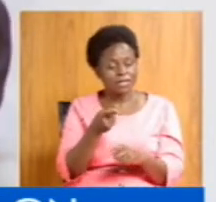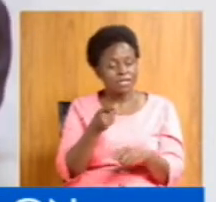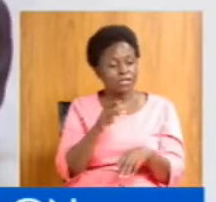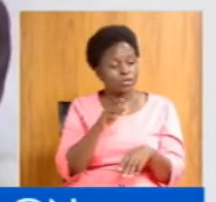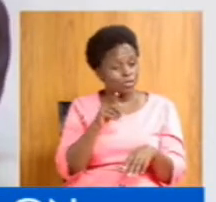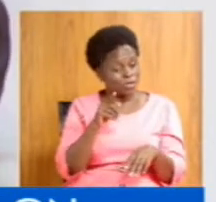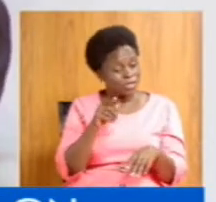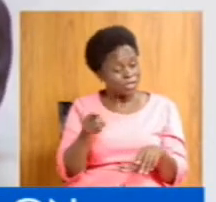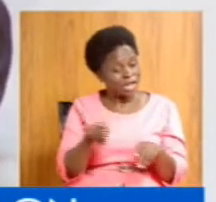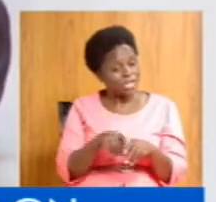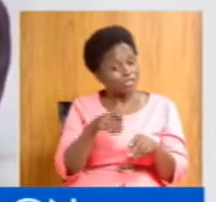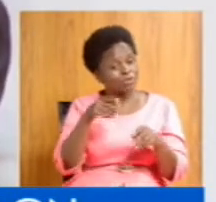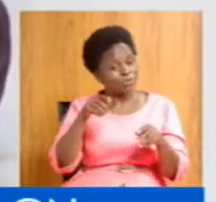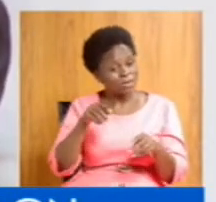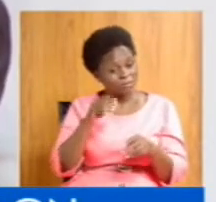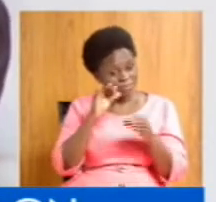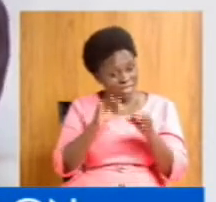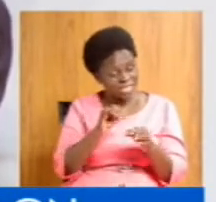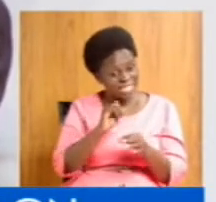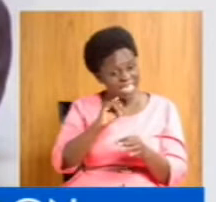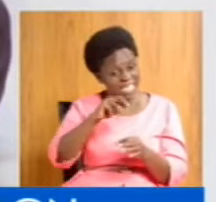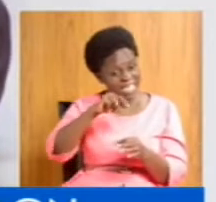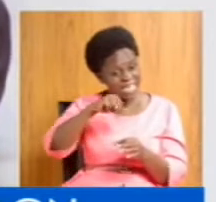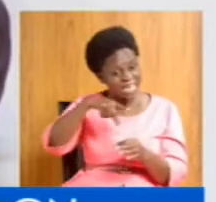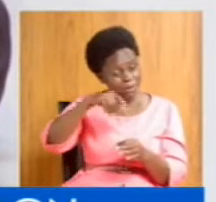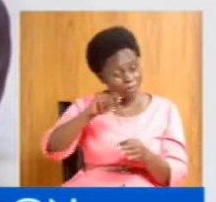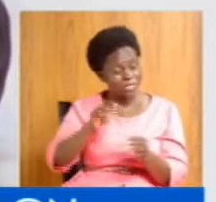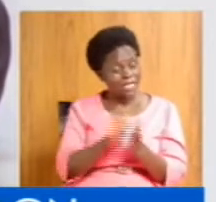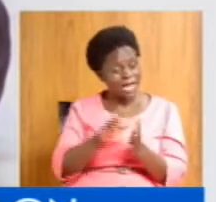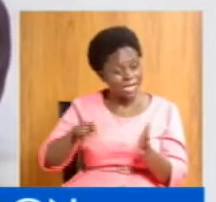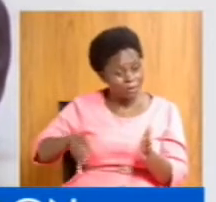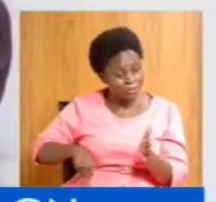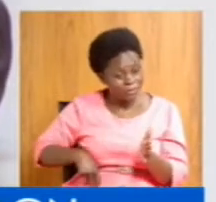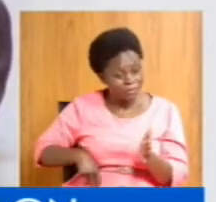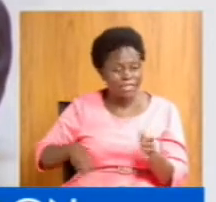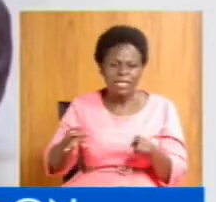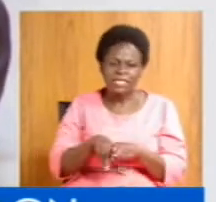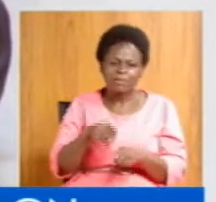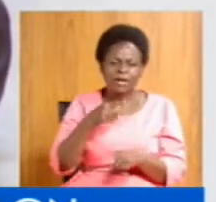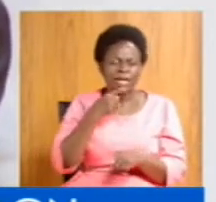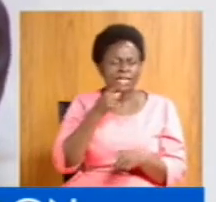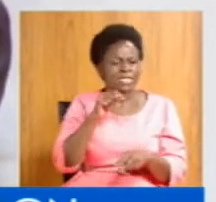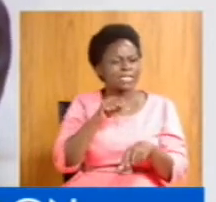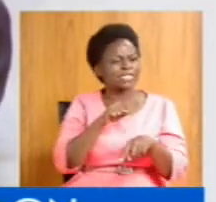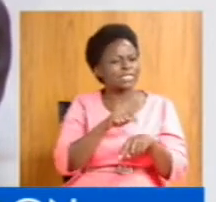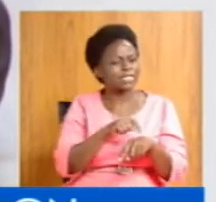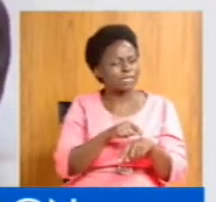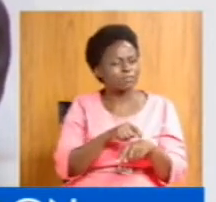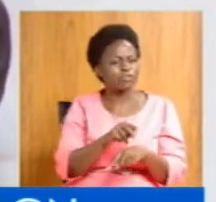inputs and then on the profits were tremendous and I would also say this is the time